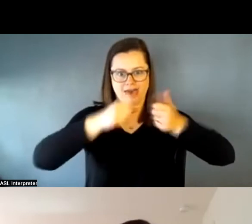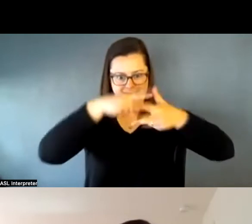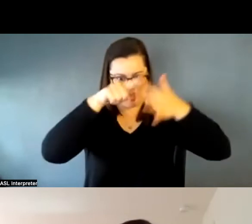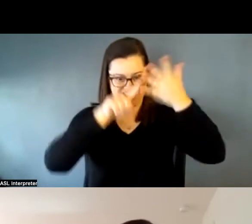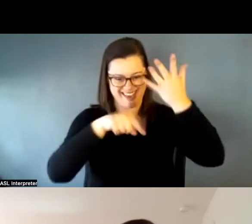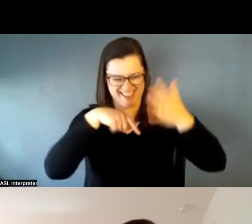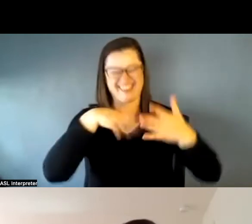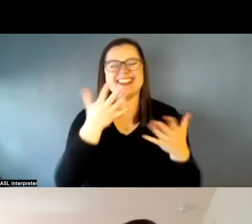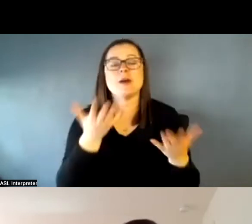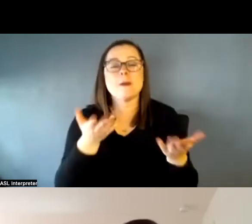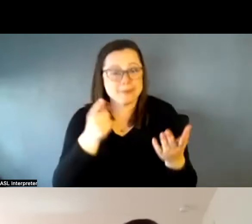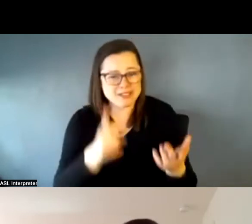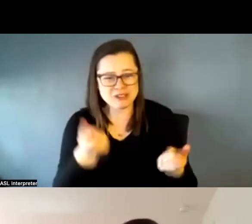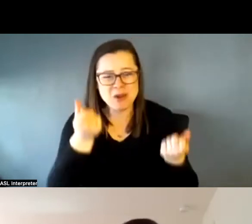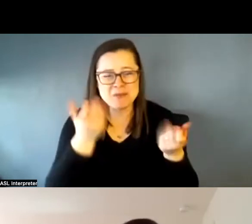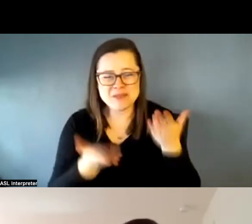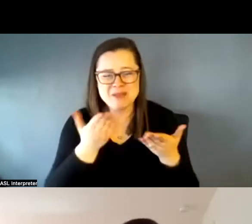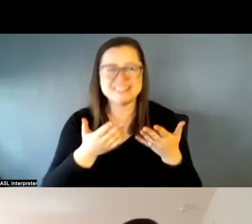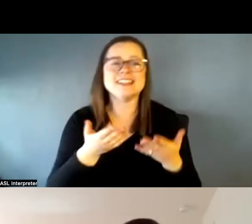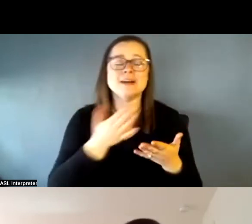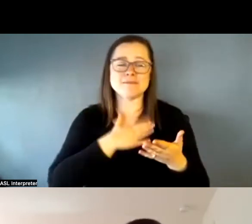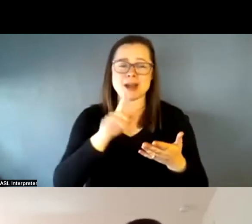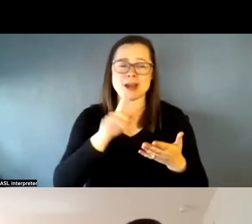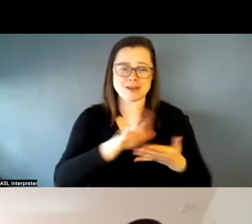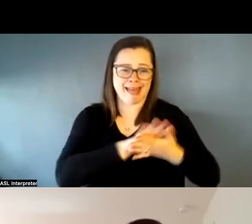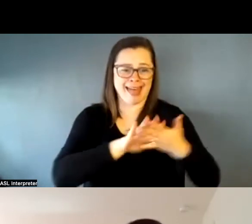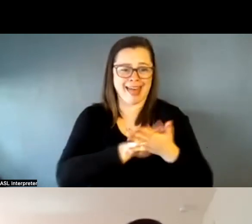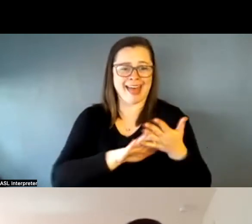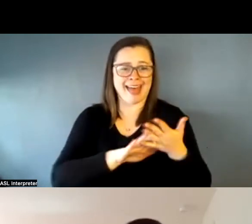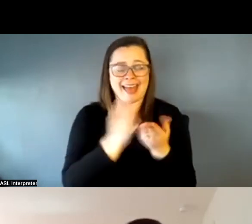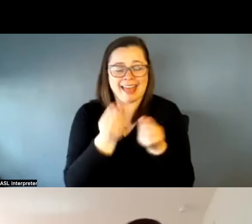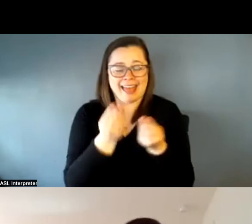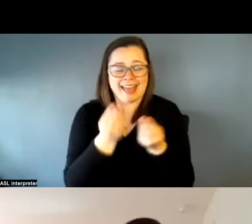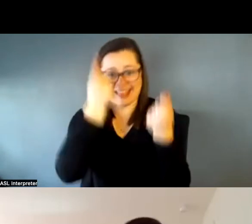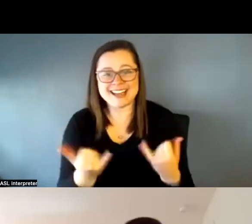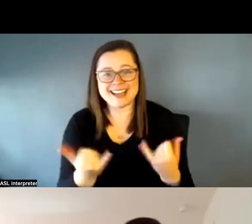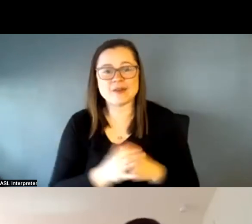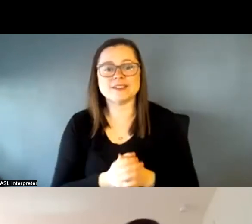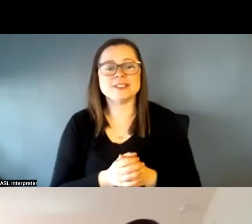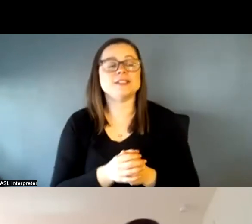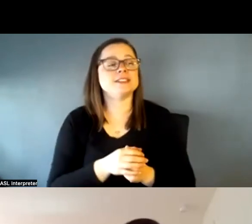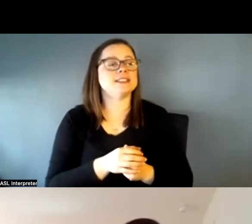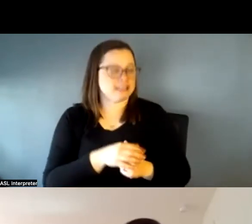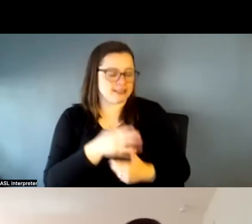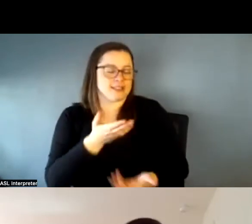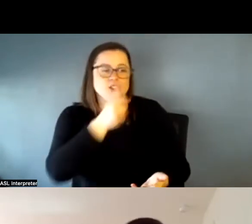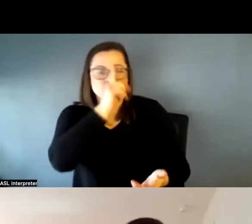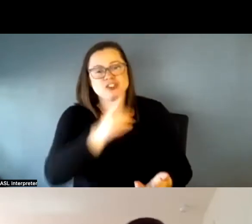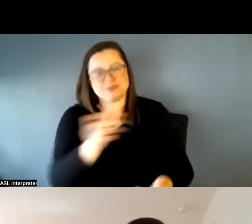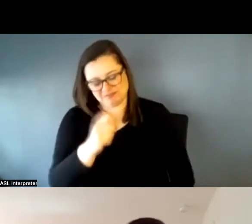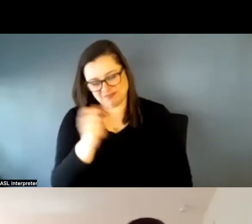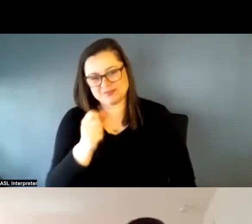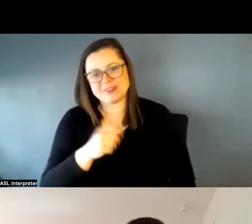you been able to make sense of my question, Ken? Yes, if you tell me again what that is, then I'm going to also, I